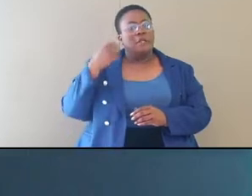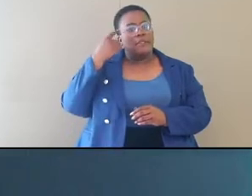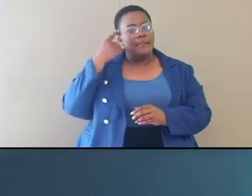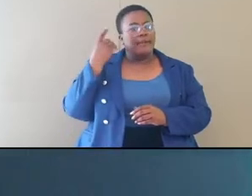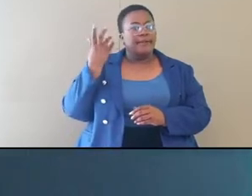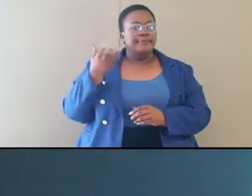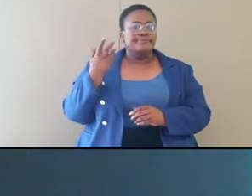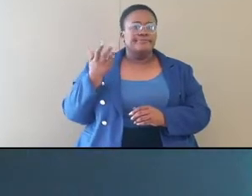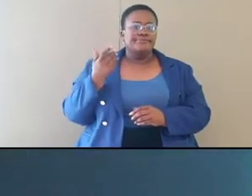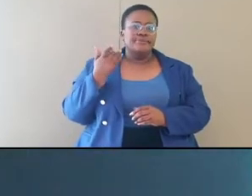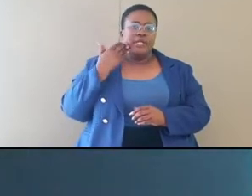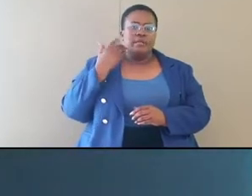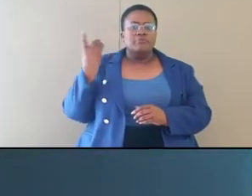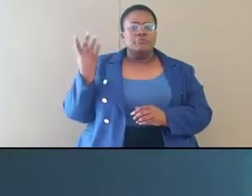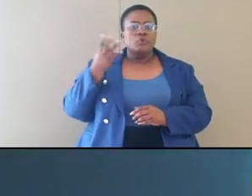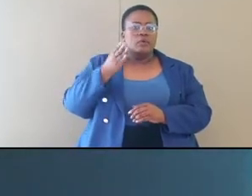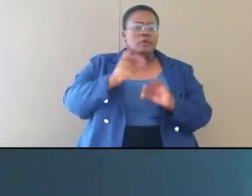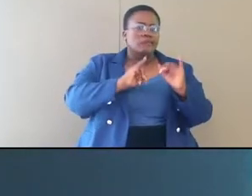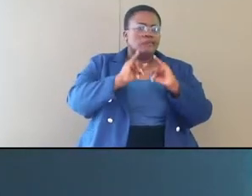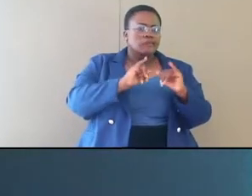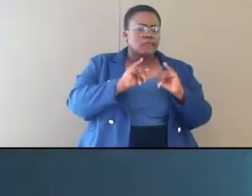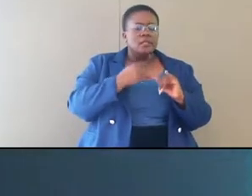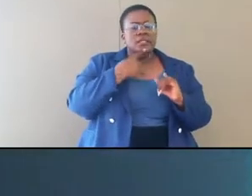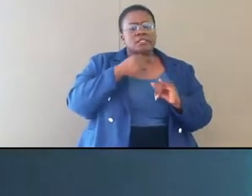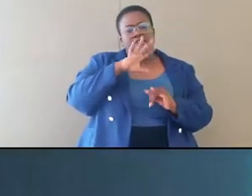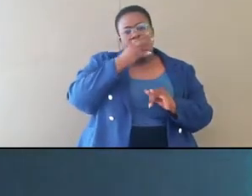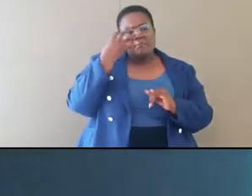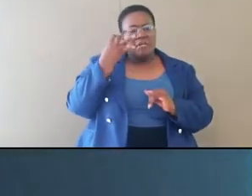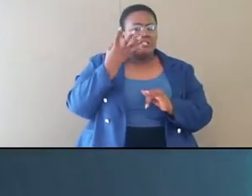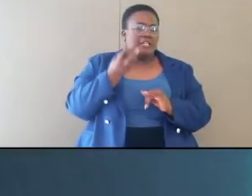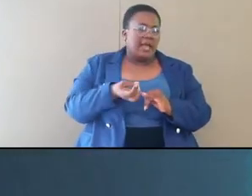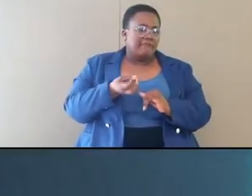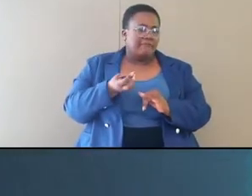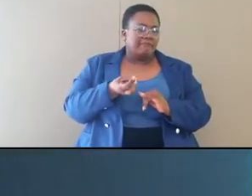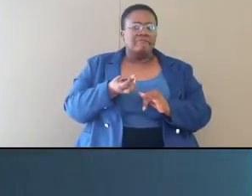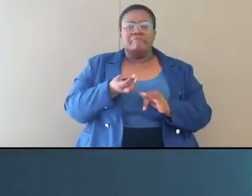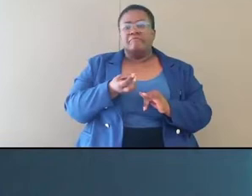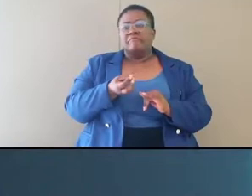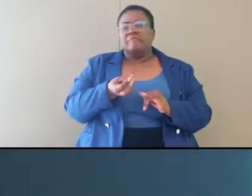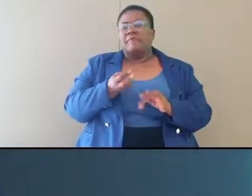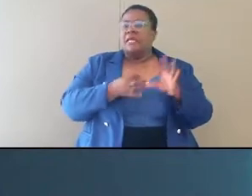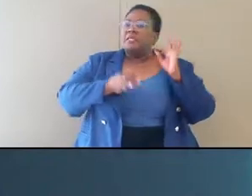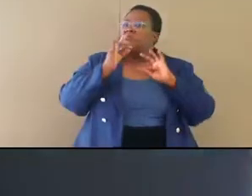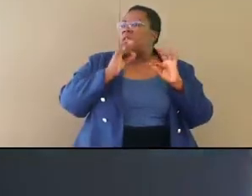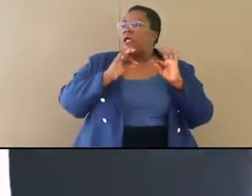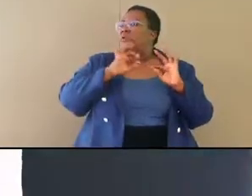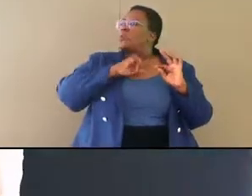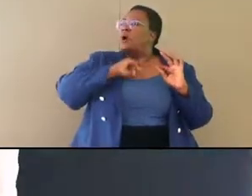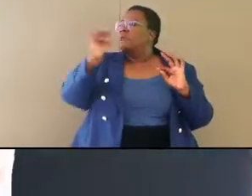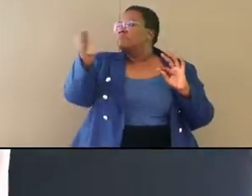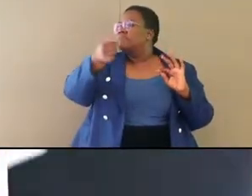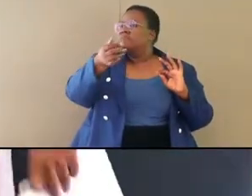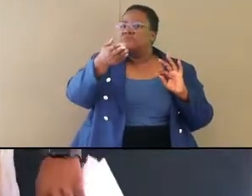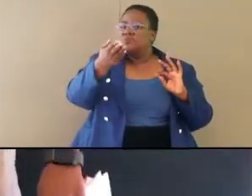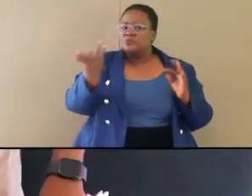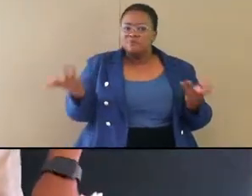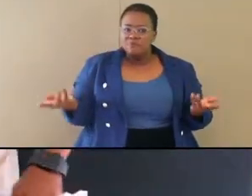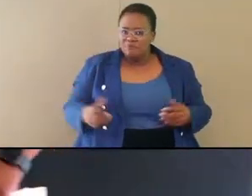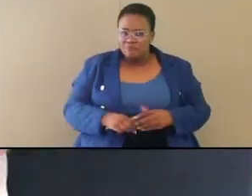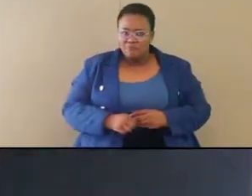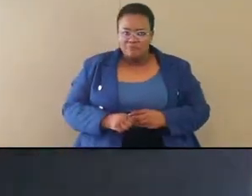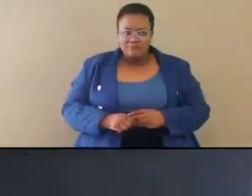you are in that interview and they tell you you only have five minutes justify your case. That kind of a thing. Right. There you go.